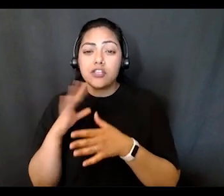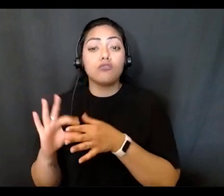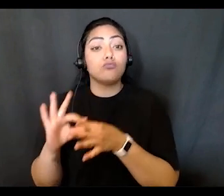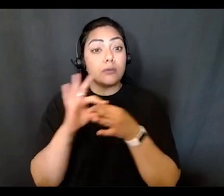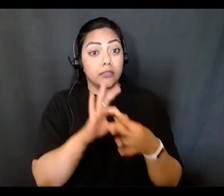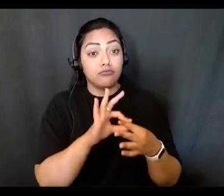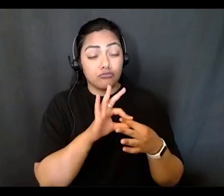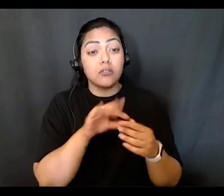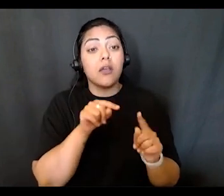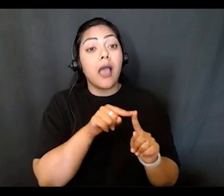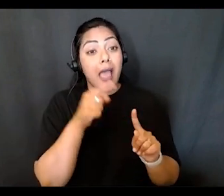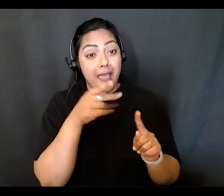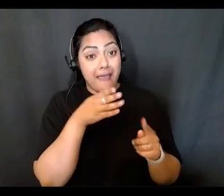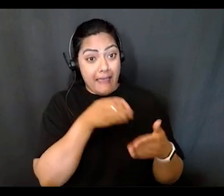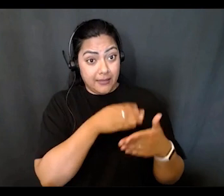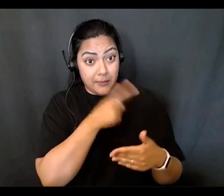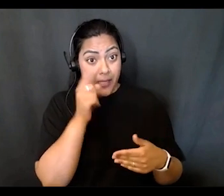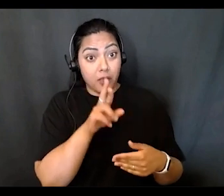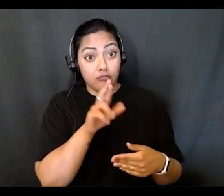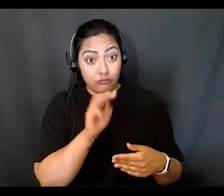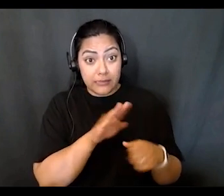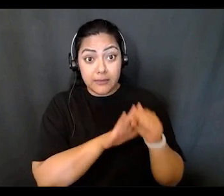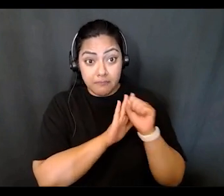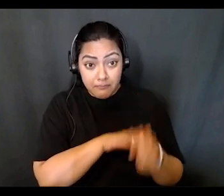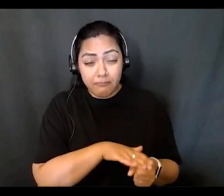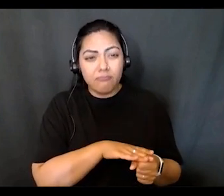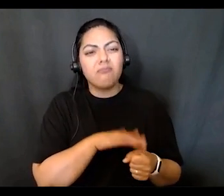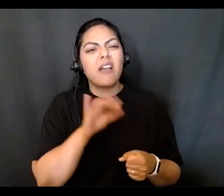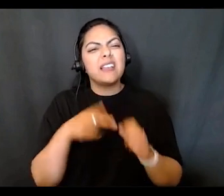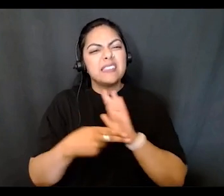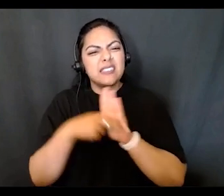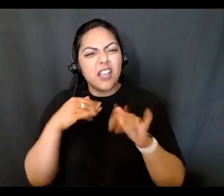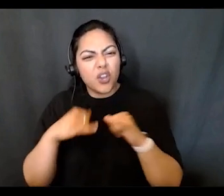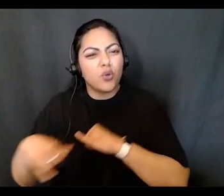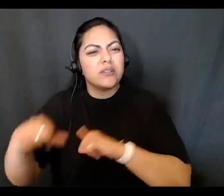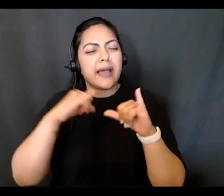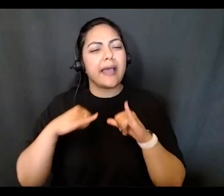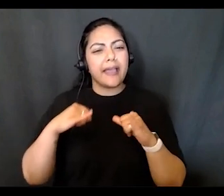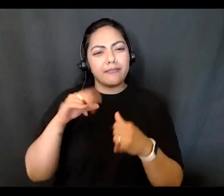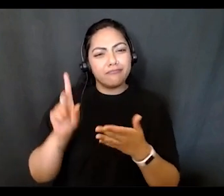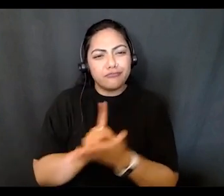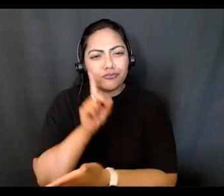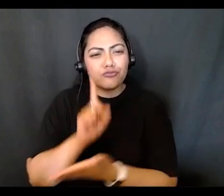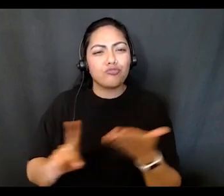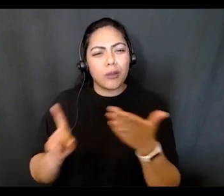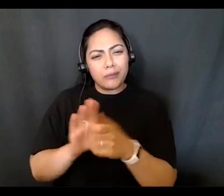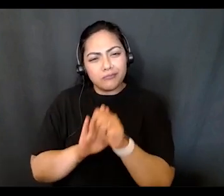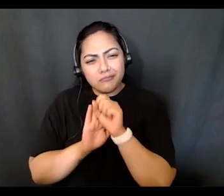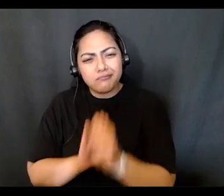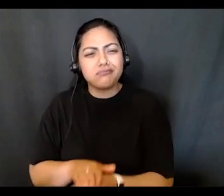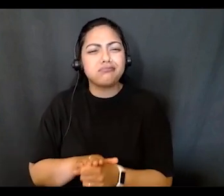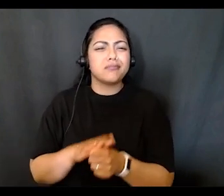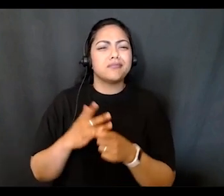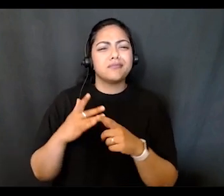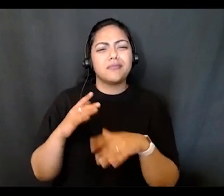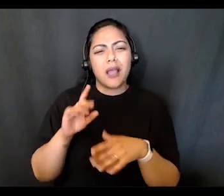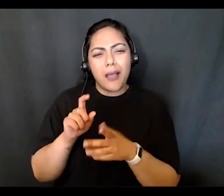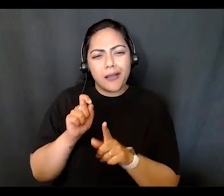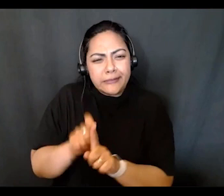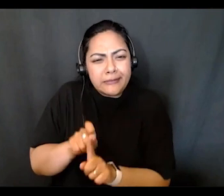anti-Black racism, being able to distinguish that, talk about how stereotypes function, prejudice, discrimination, microaggression. So